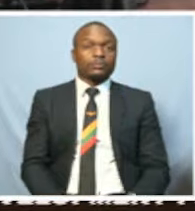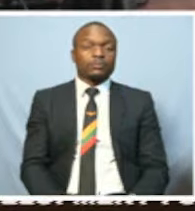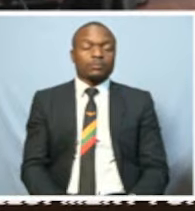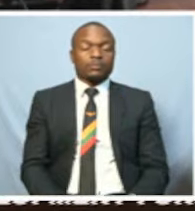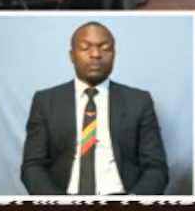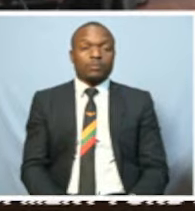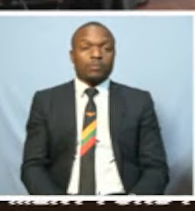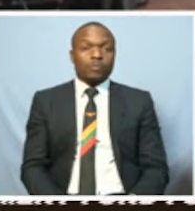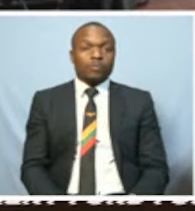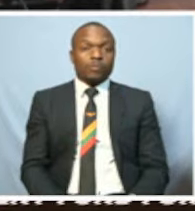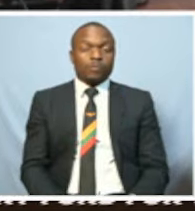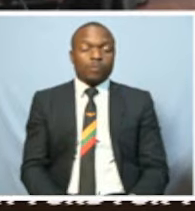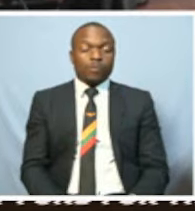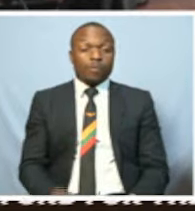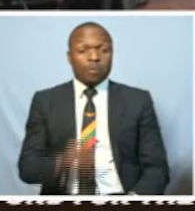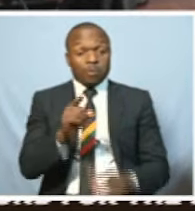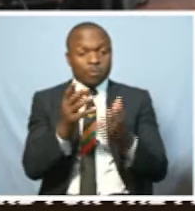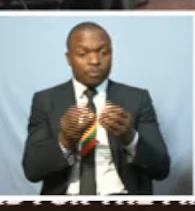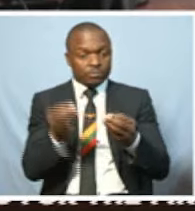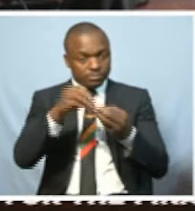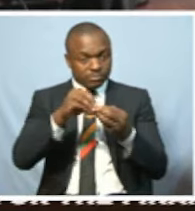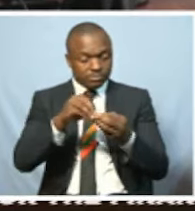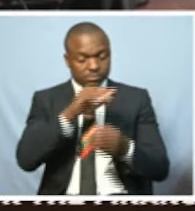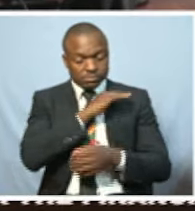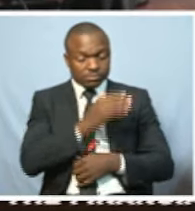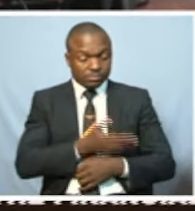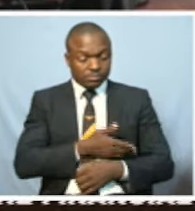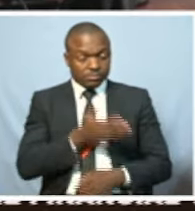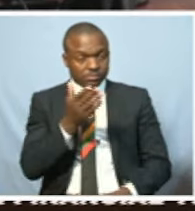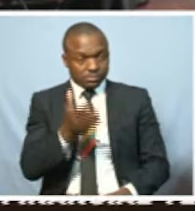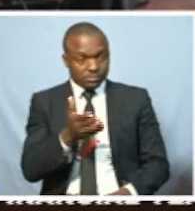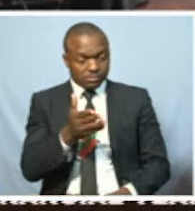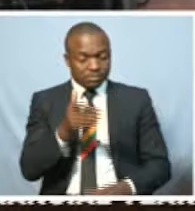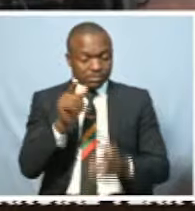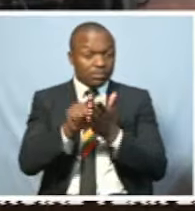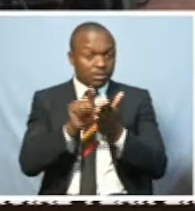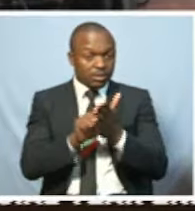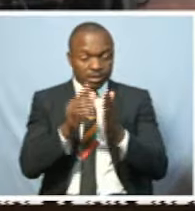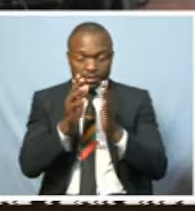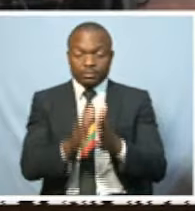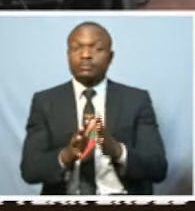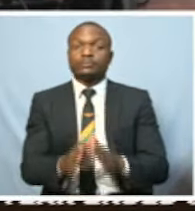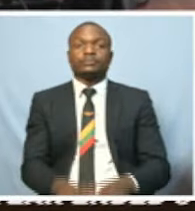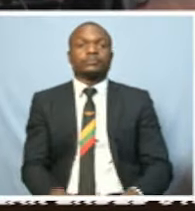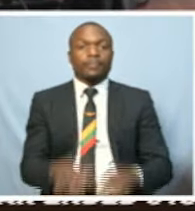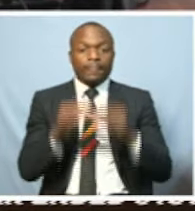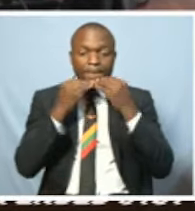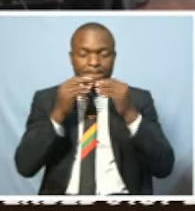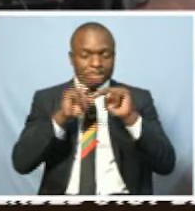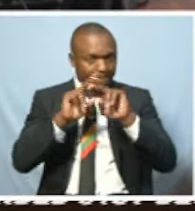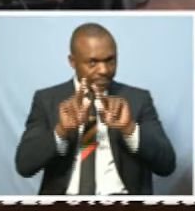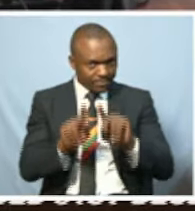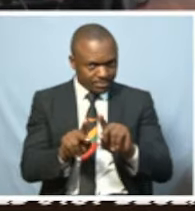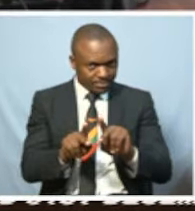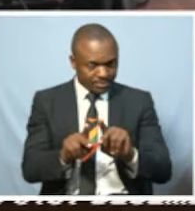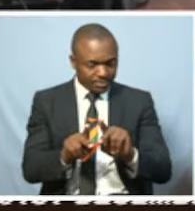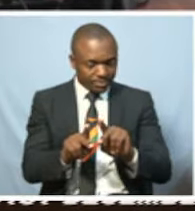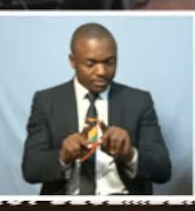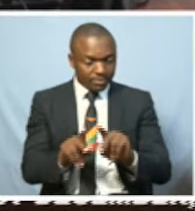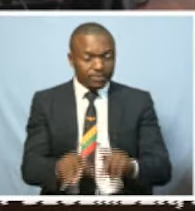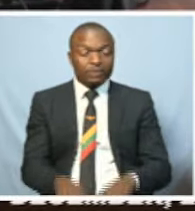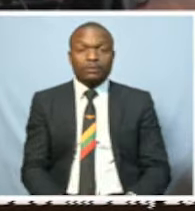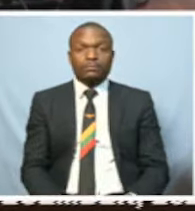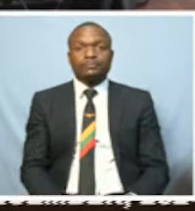Yes, you want to add, Madam, the legal mind? Thank you, Chair. So when he referred